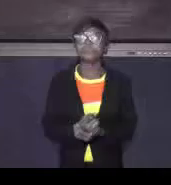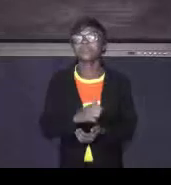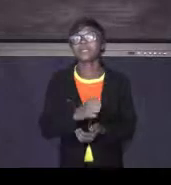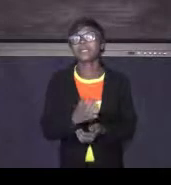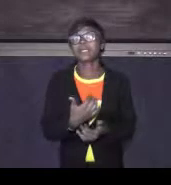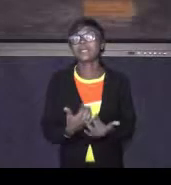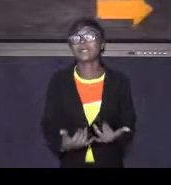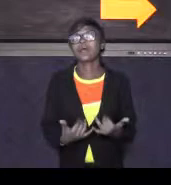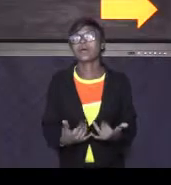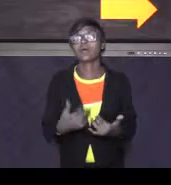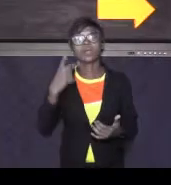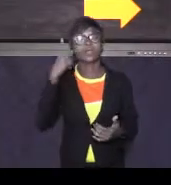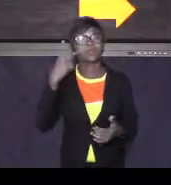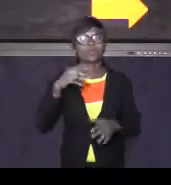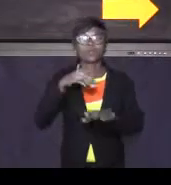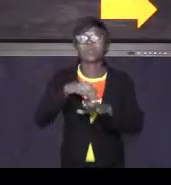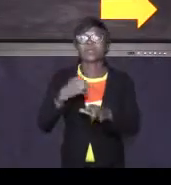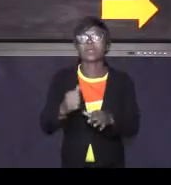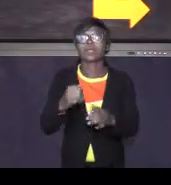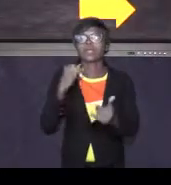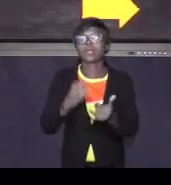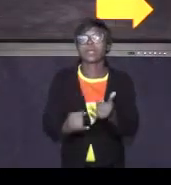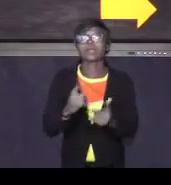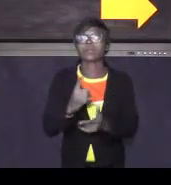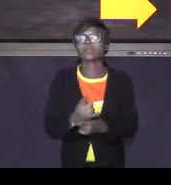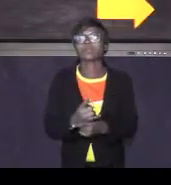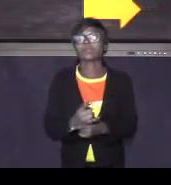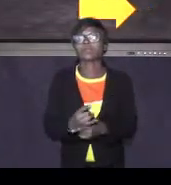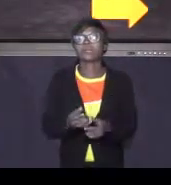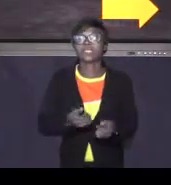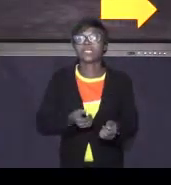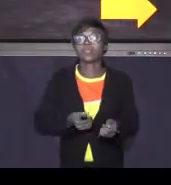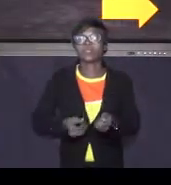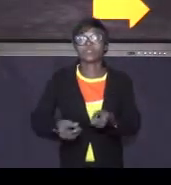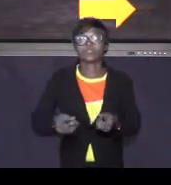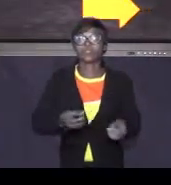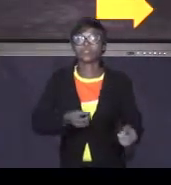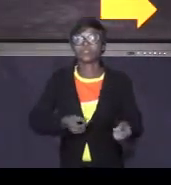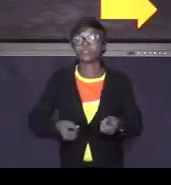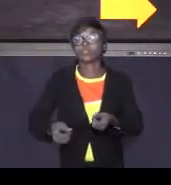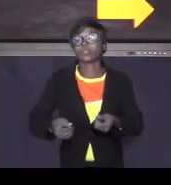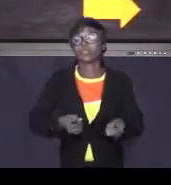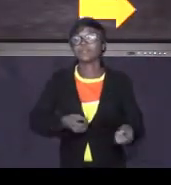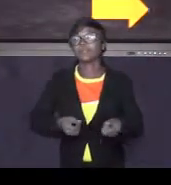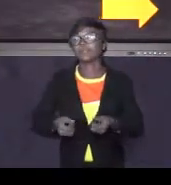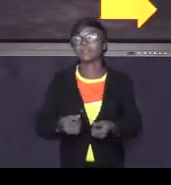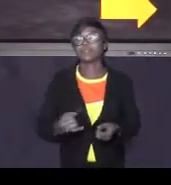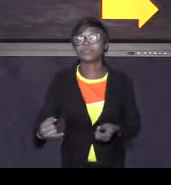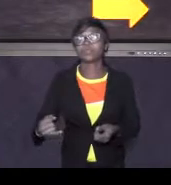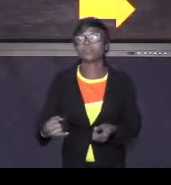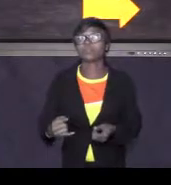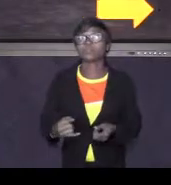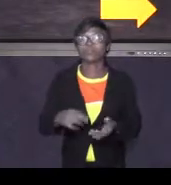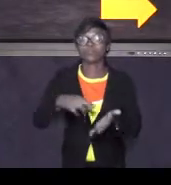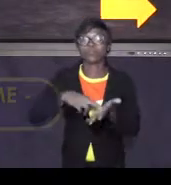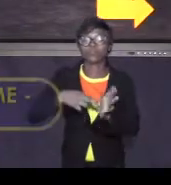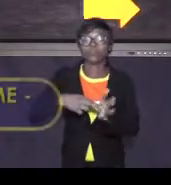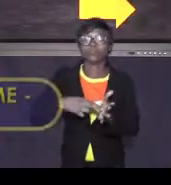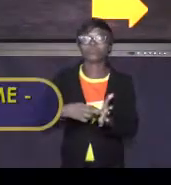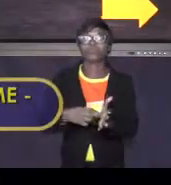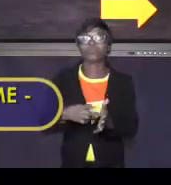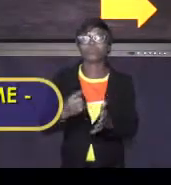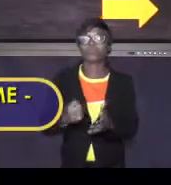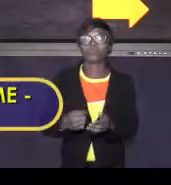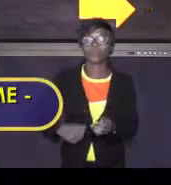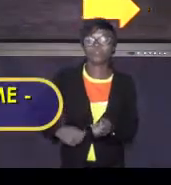tool. And now let's look at the last one, that is the driving tools. Driving tools are used for